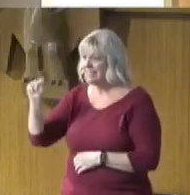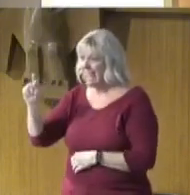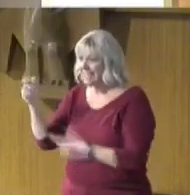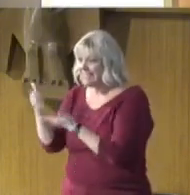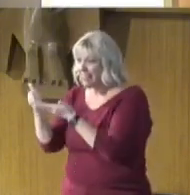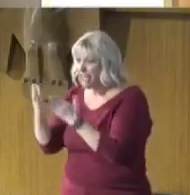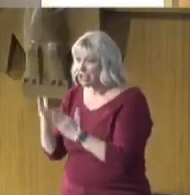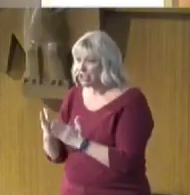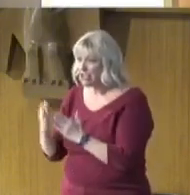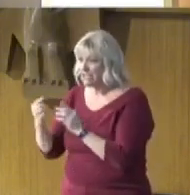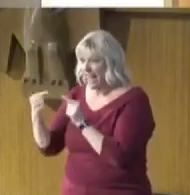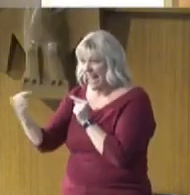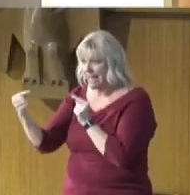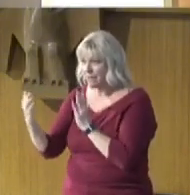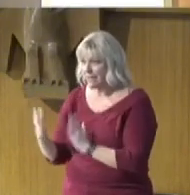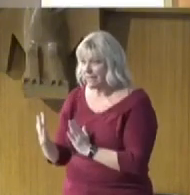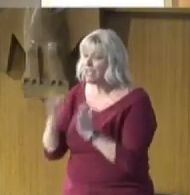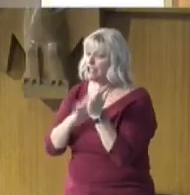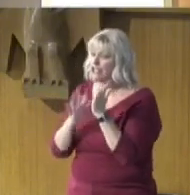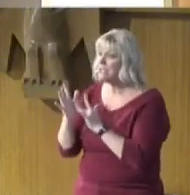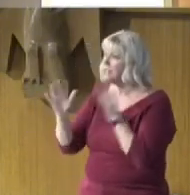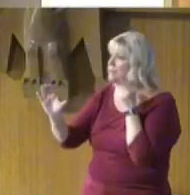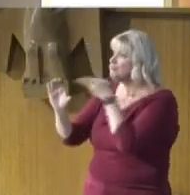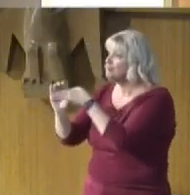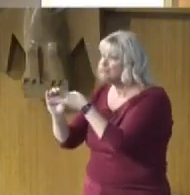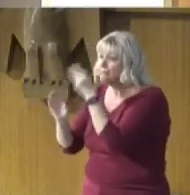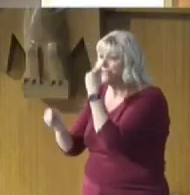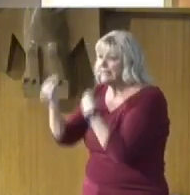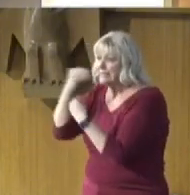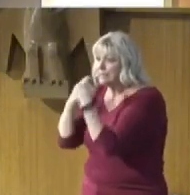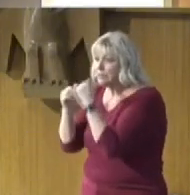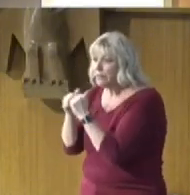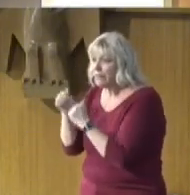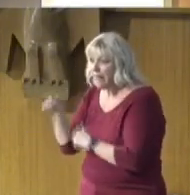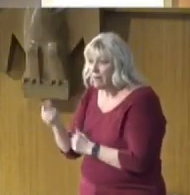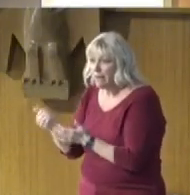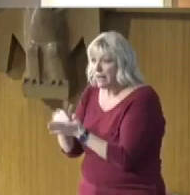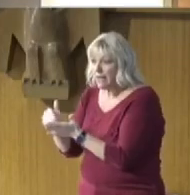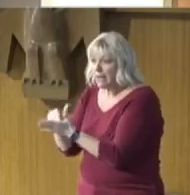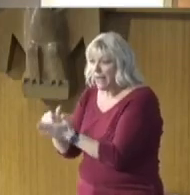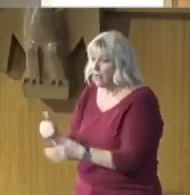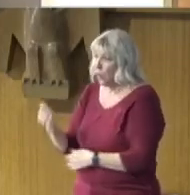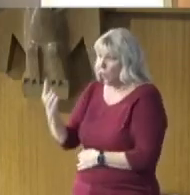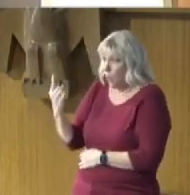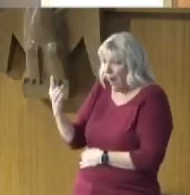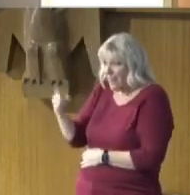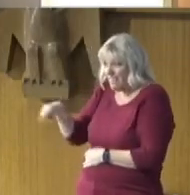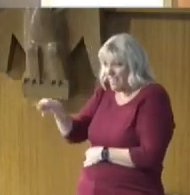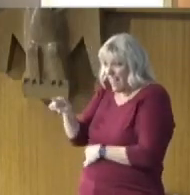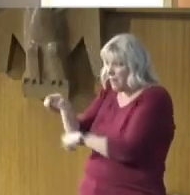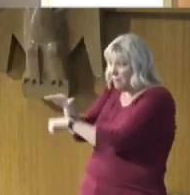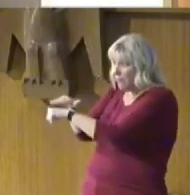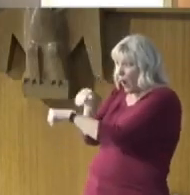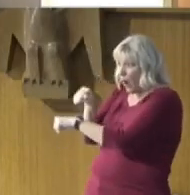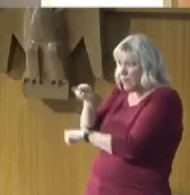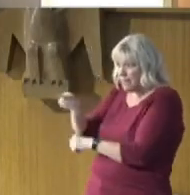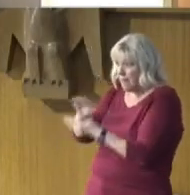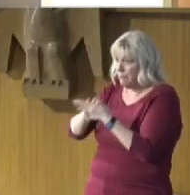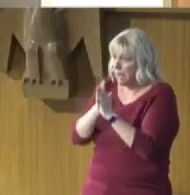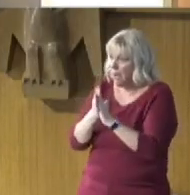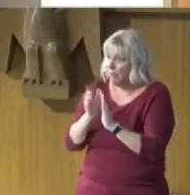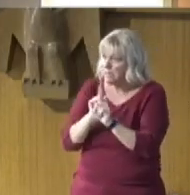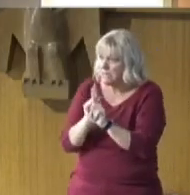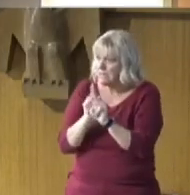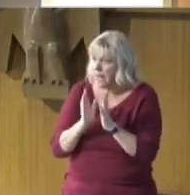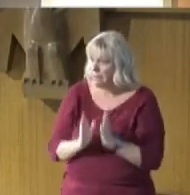them over and over again. He even calls one of them to be his disciple. And